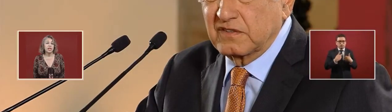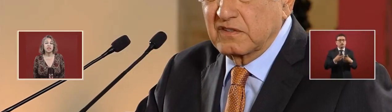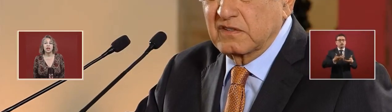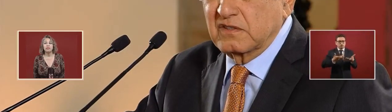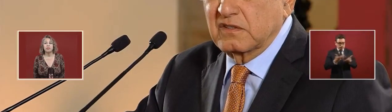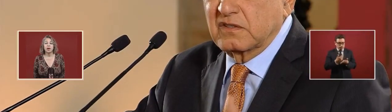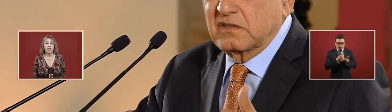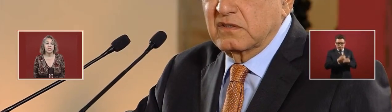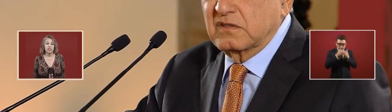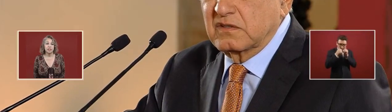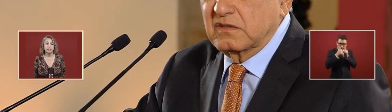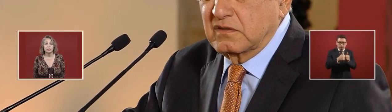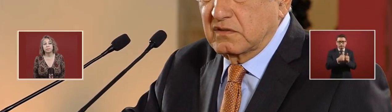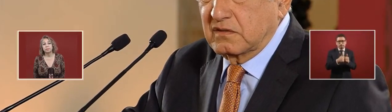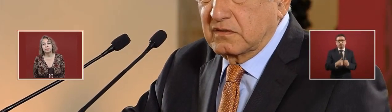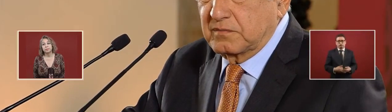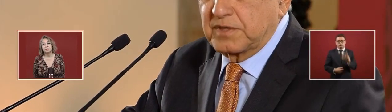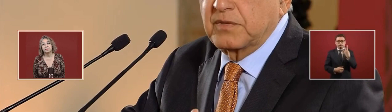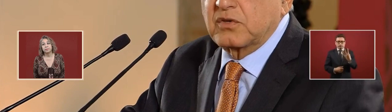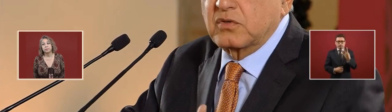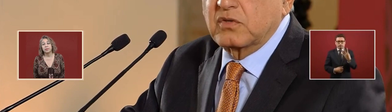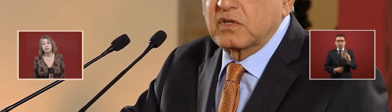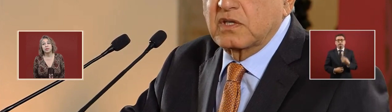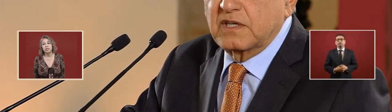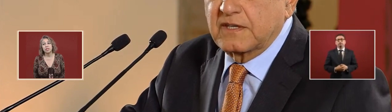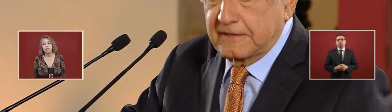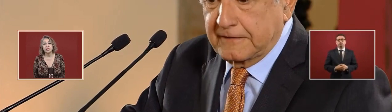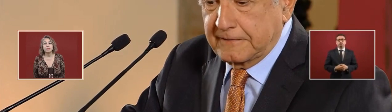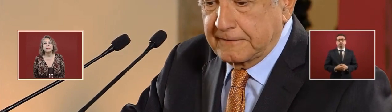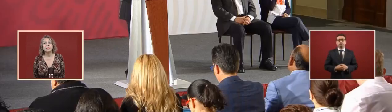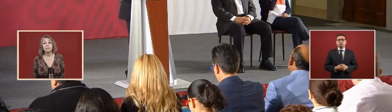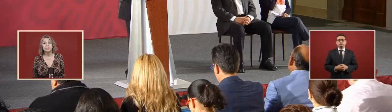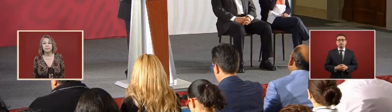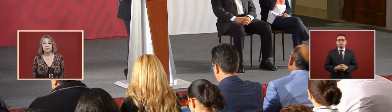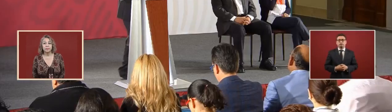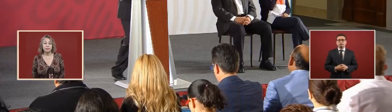acciones and to have four actions. Primero, first,